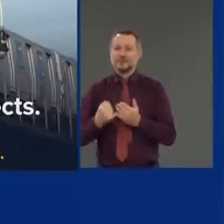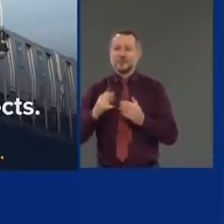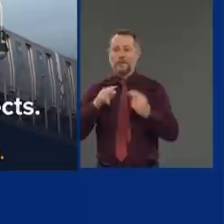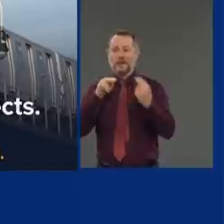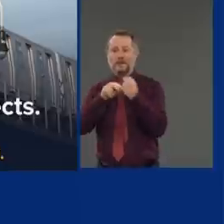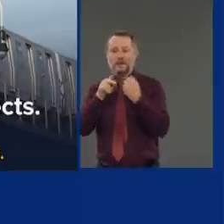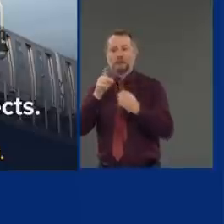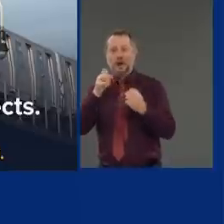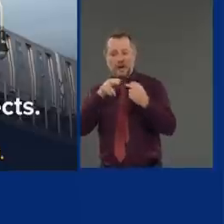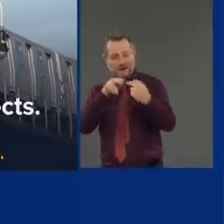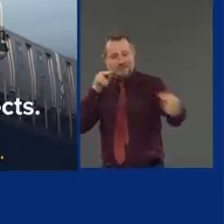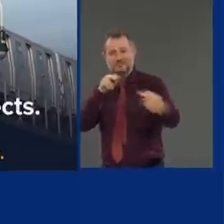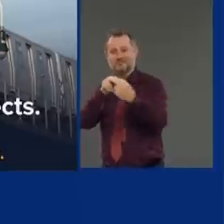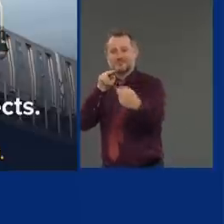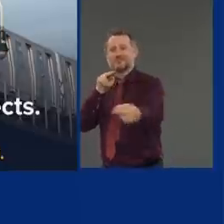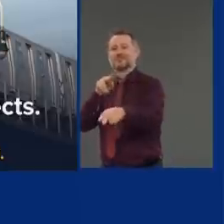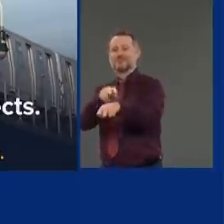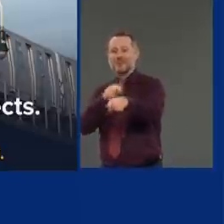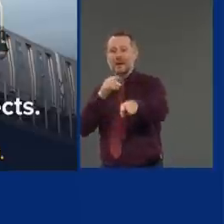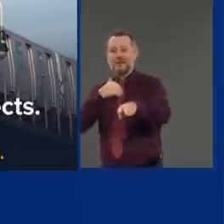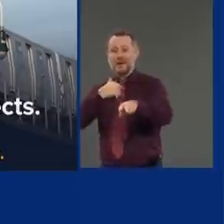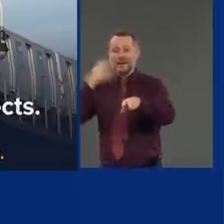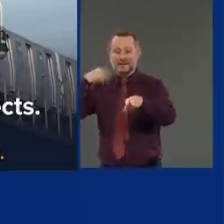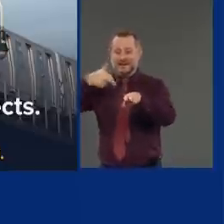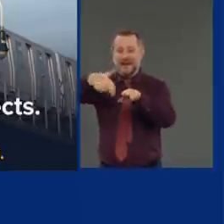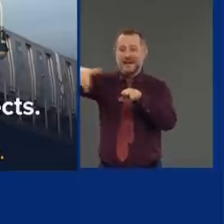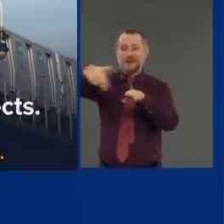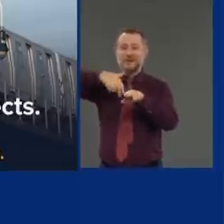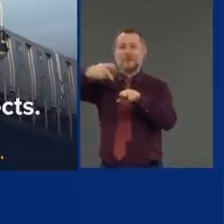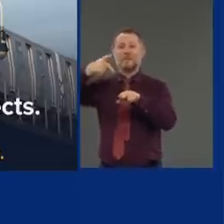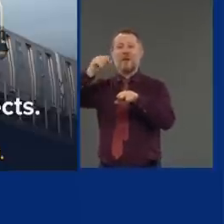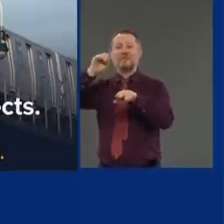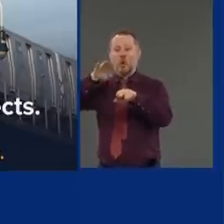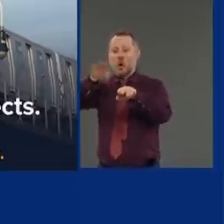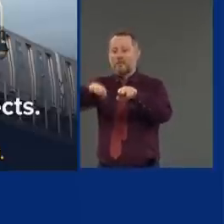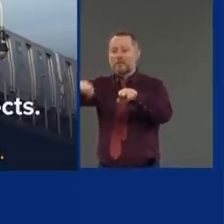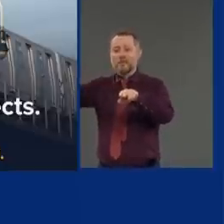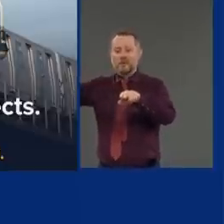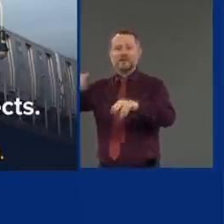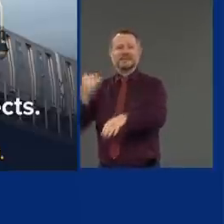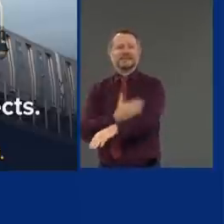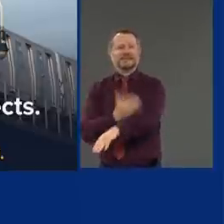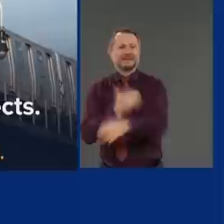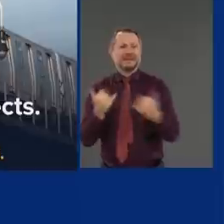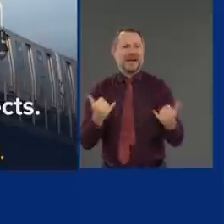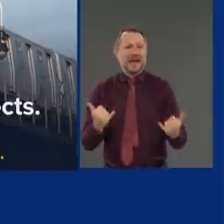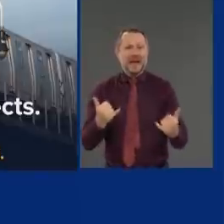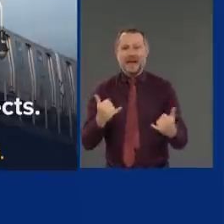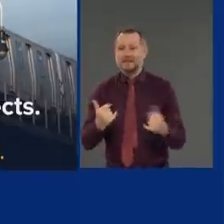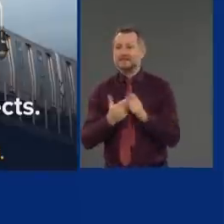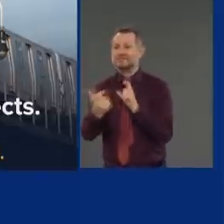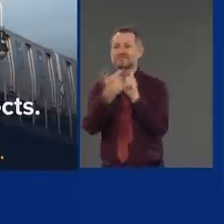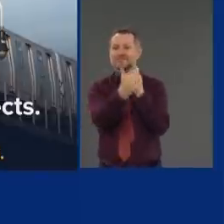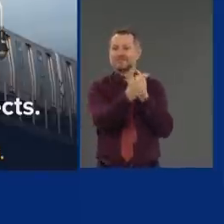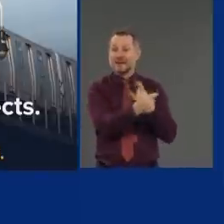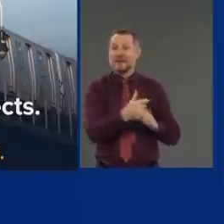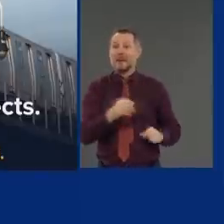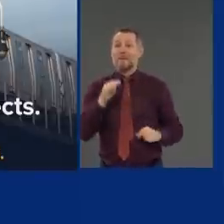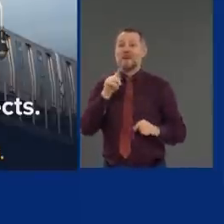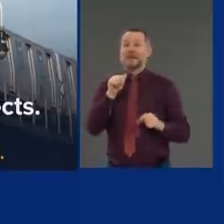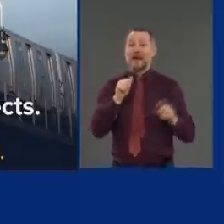the platforms now. When the MTA, people get back on the subways and the commuter rail, they're going to be